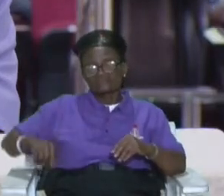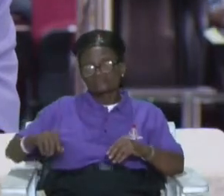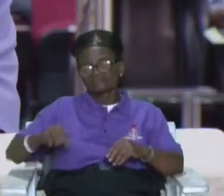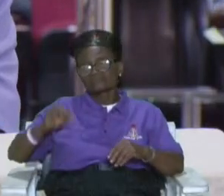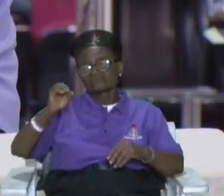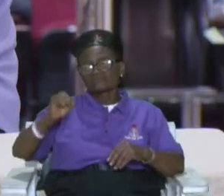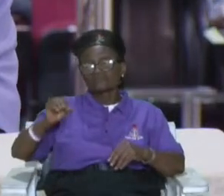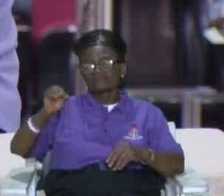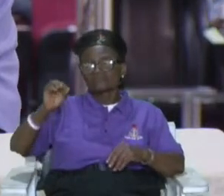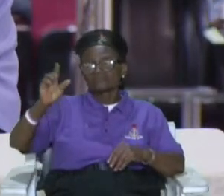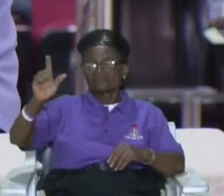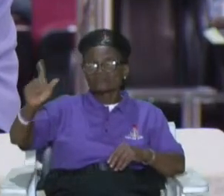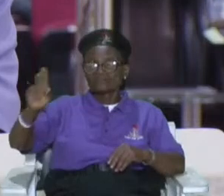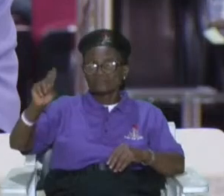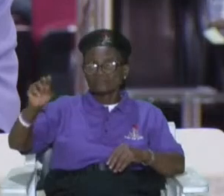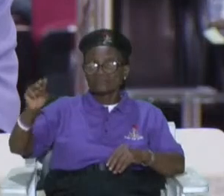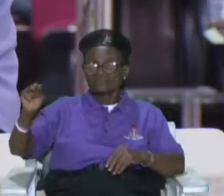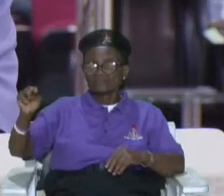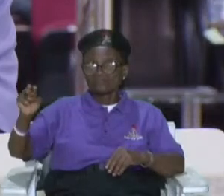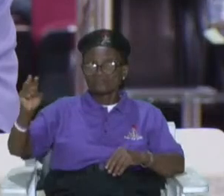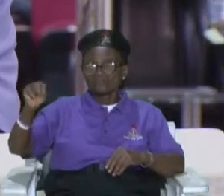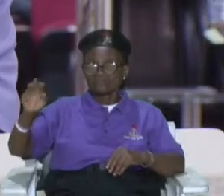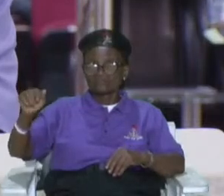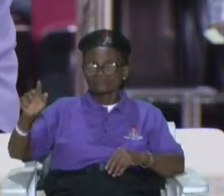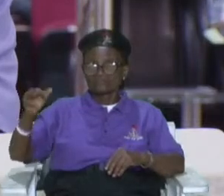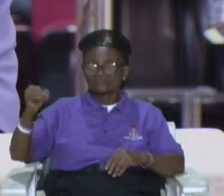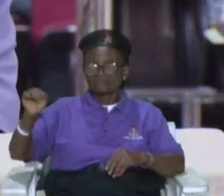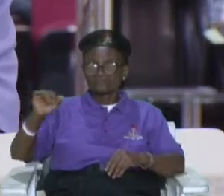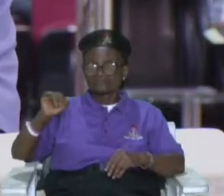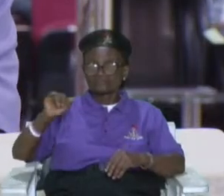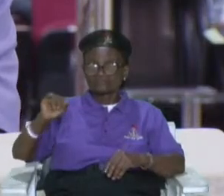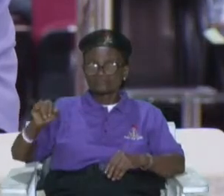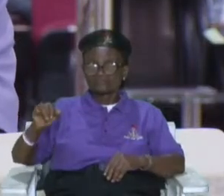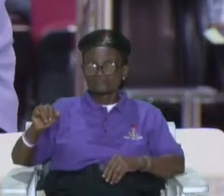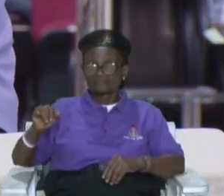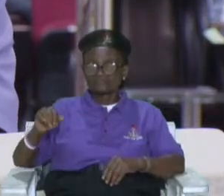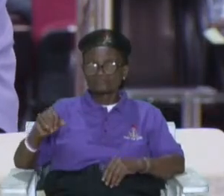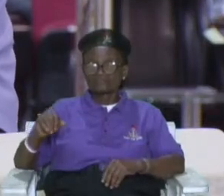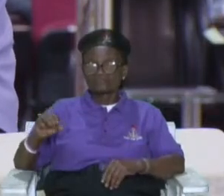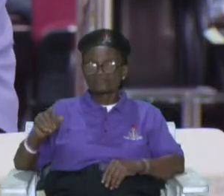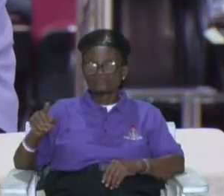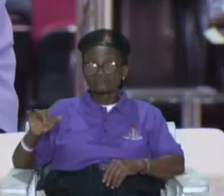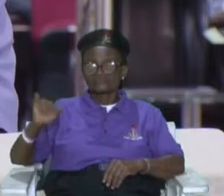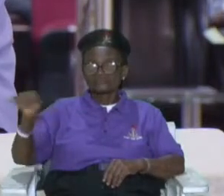as the one who died several years ago,